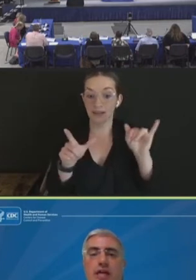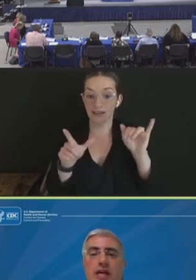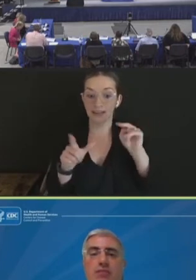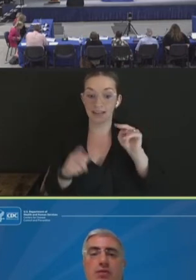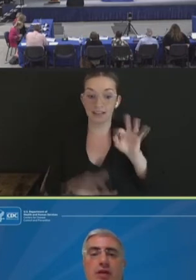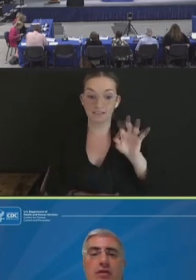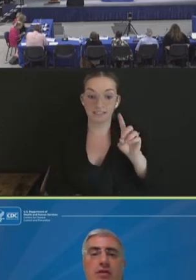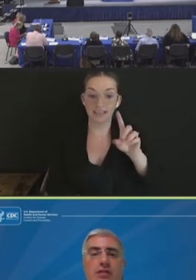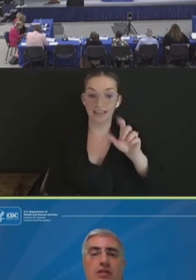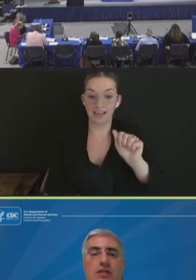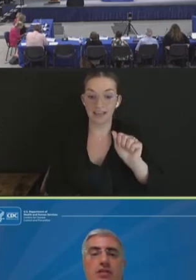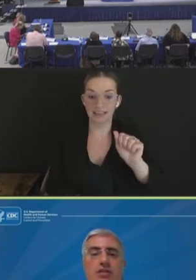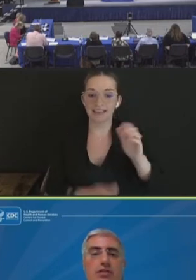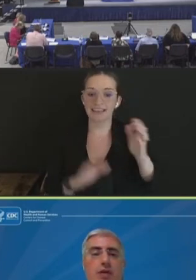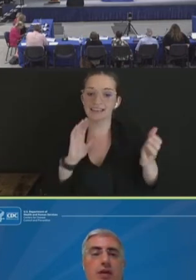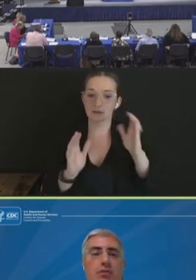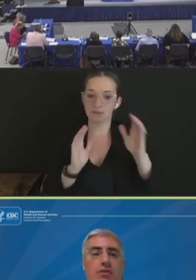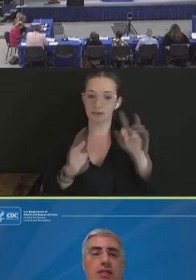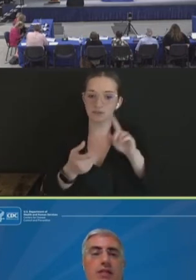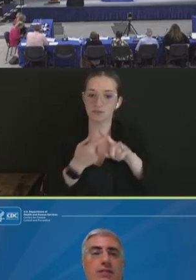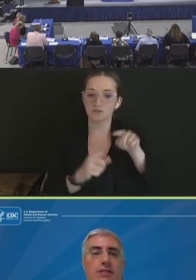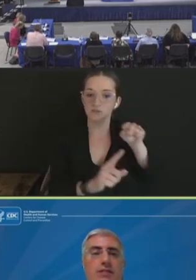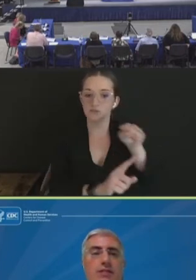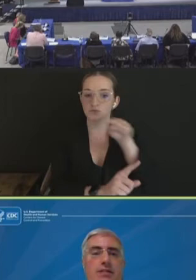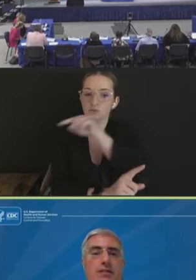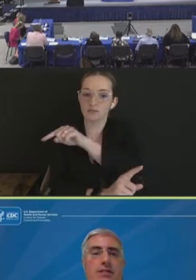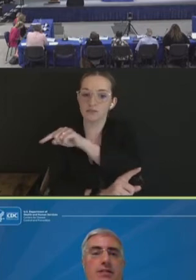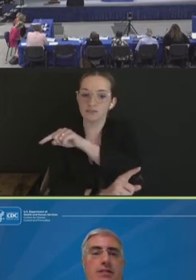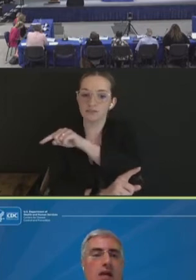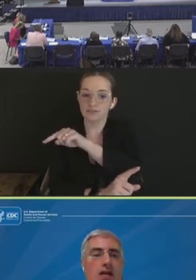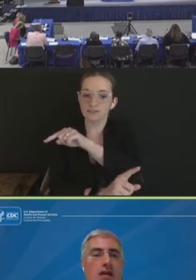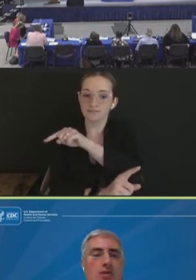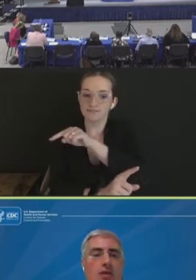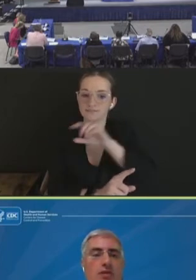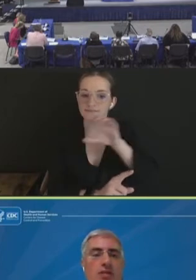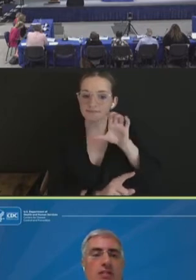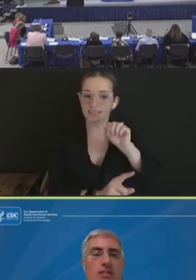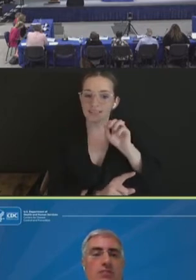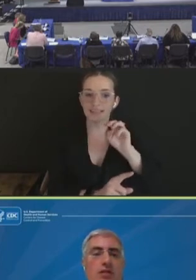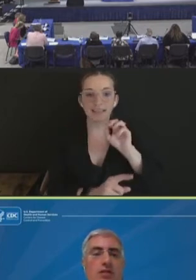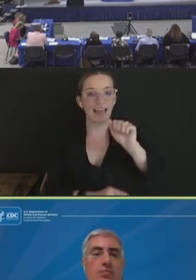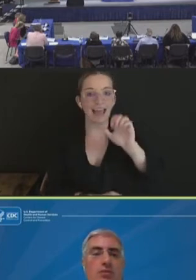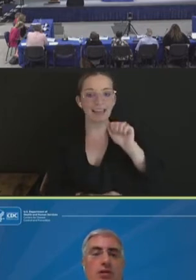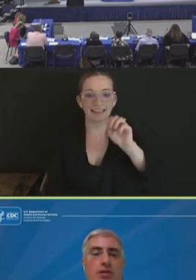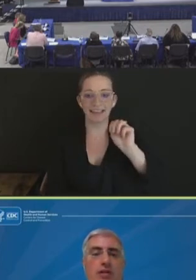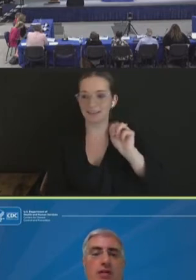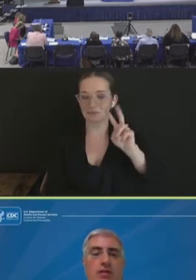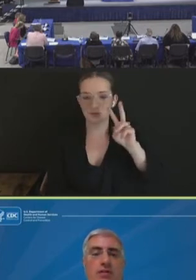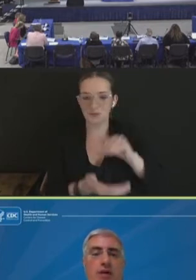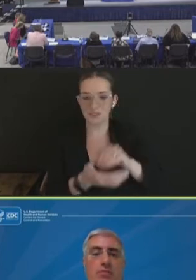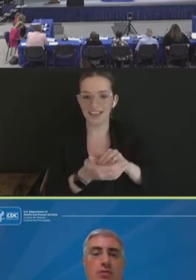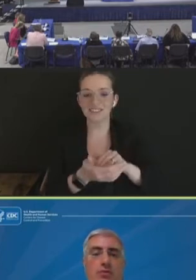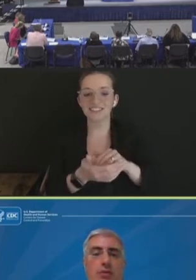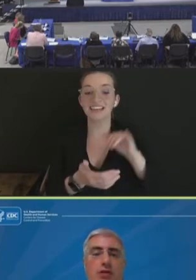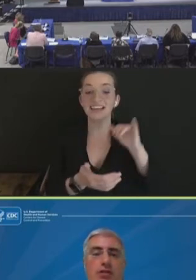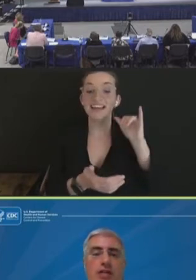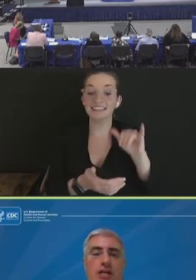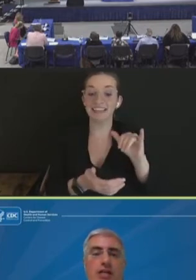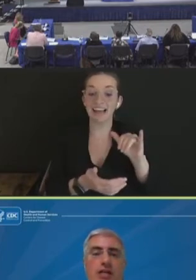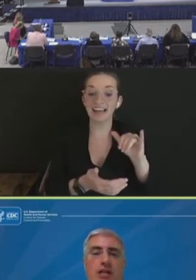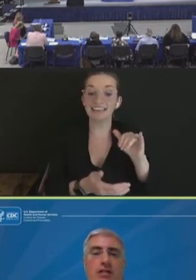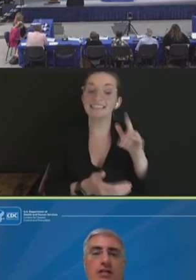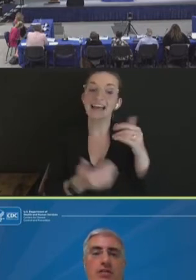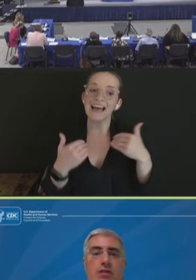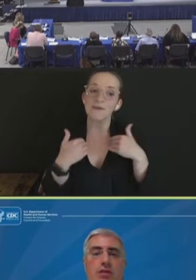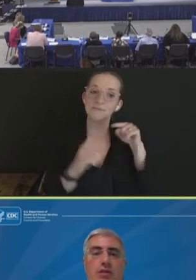to ACAM2000 in addition to animal studies. ACAM2000 is administered percutaneously by multiple puncture technique